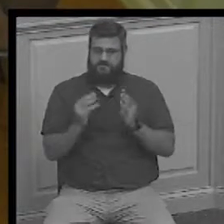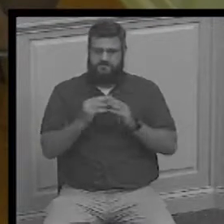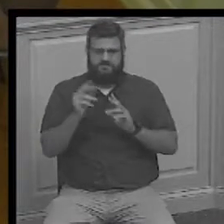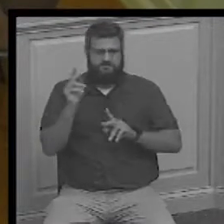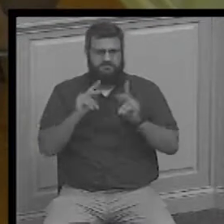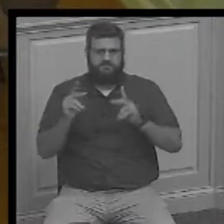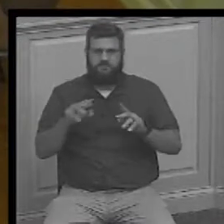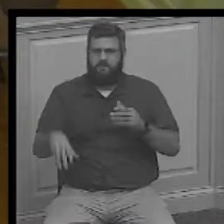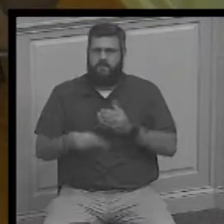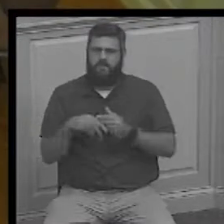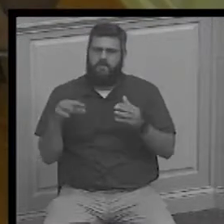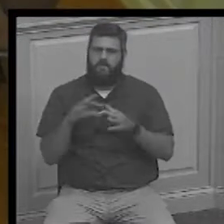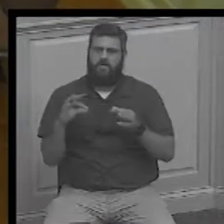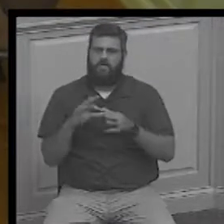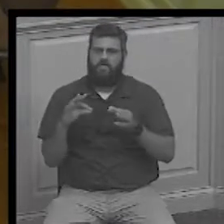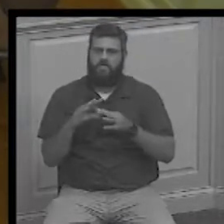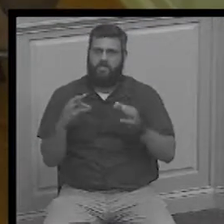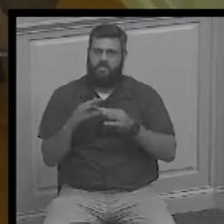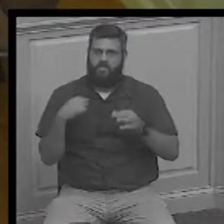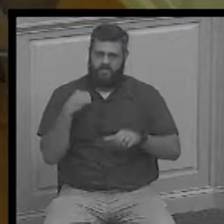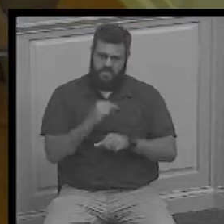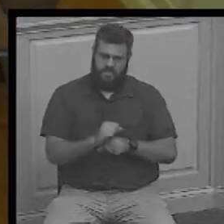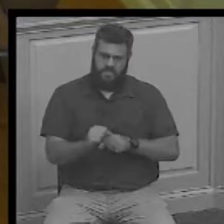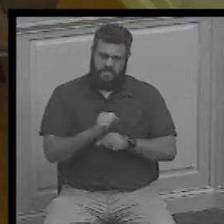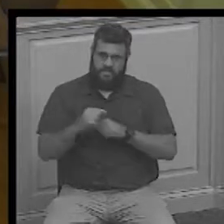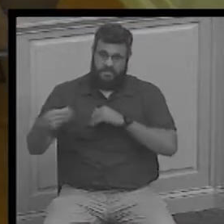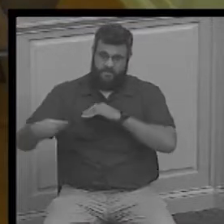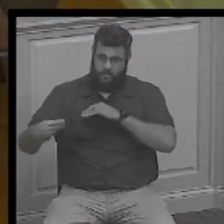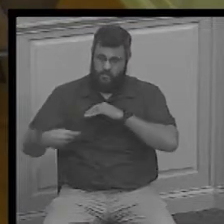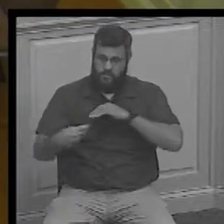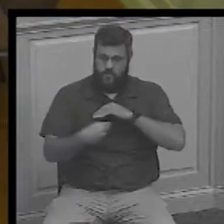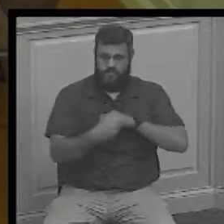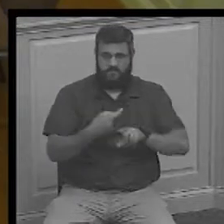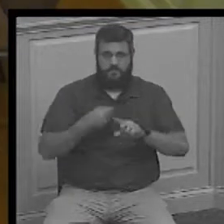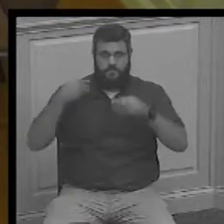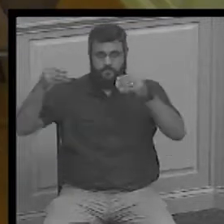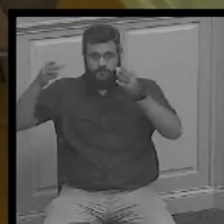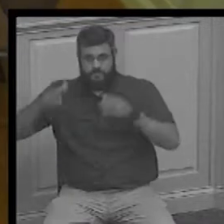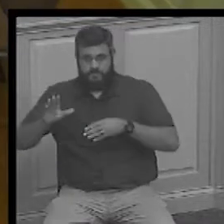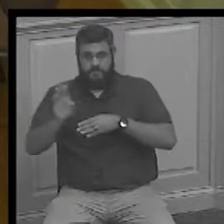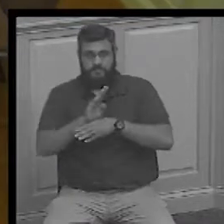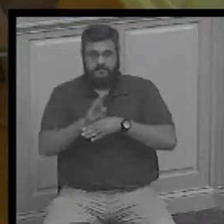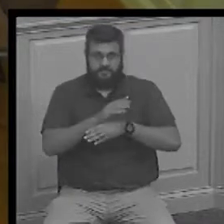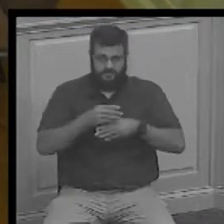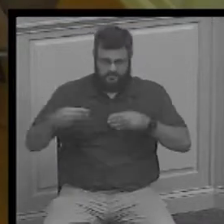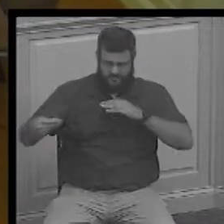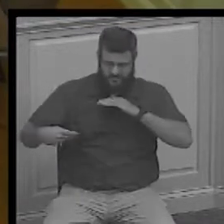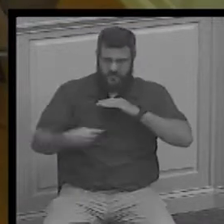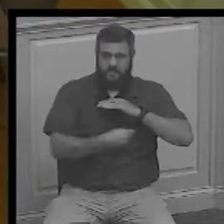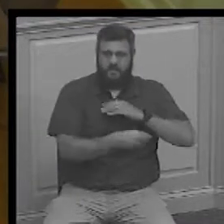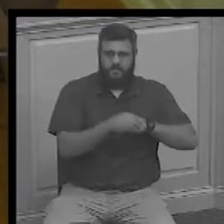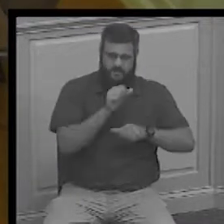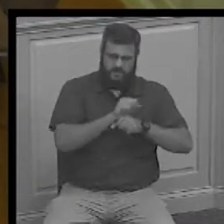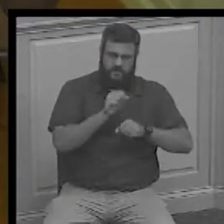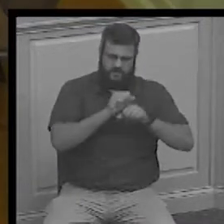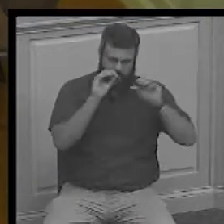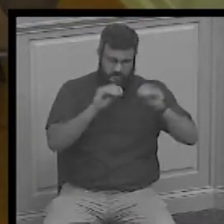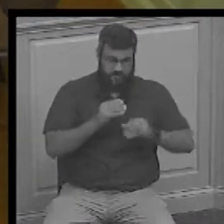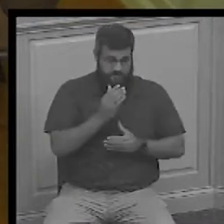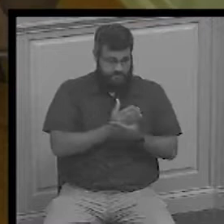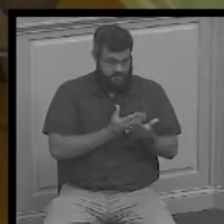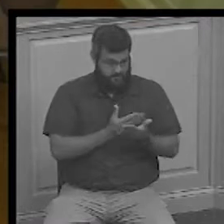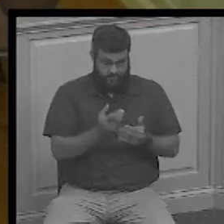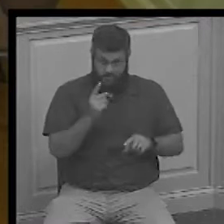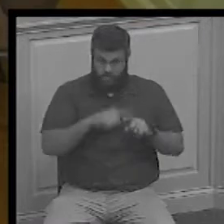and really labored over the input we got from the merchants and businesses. Some of the things we couldn't change because